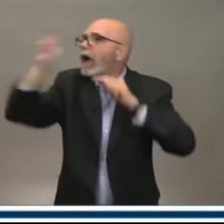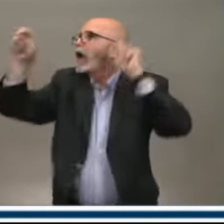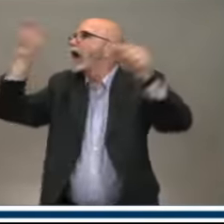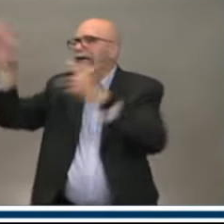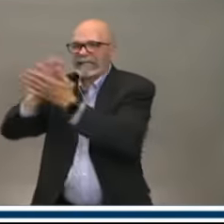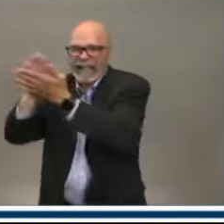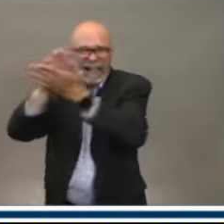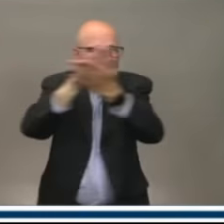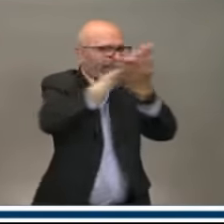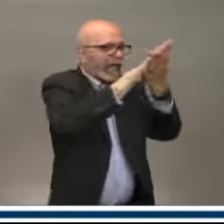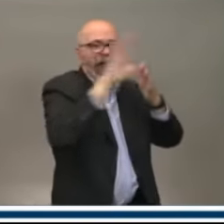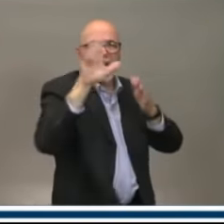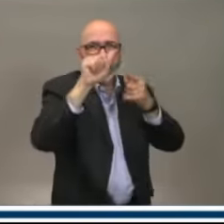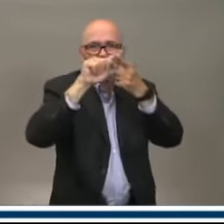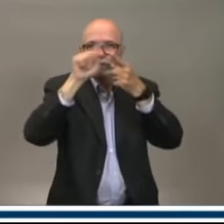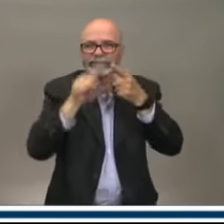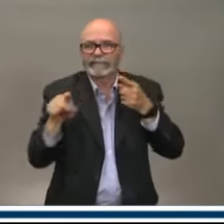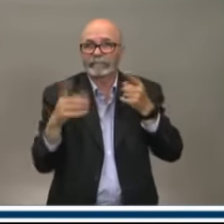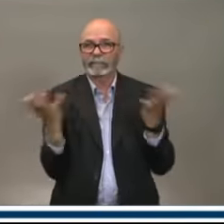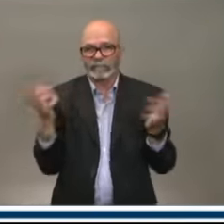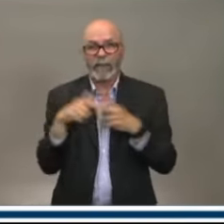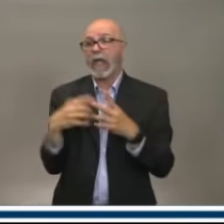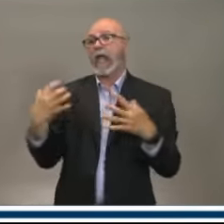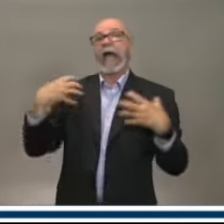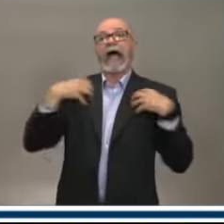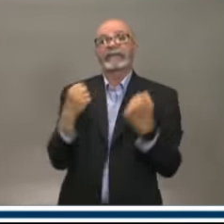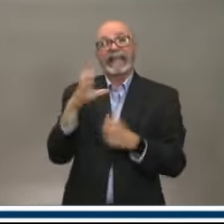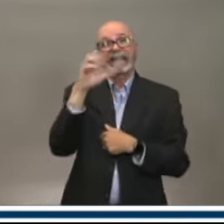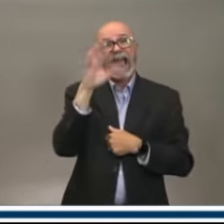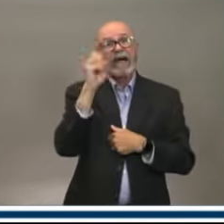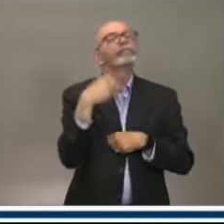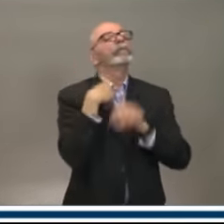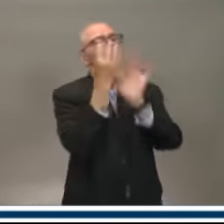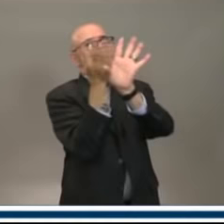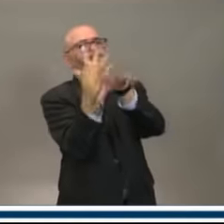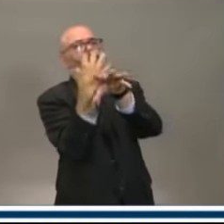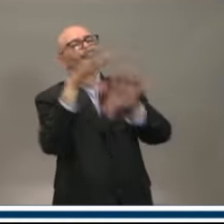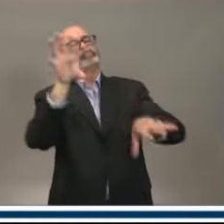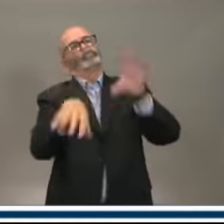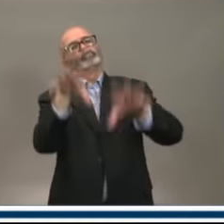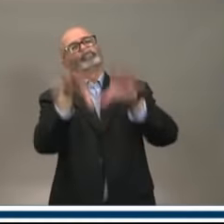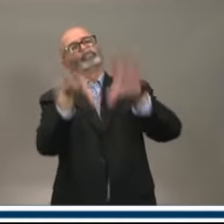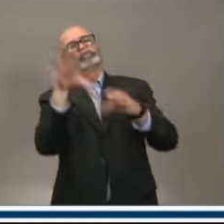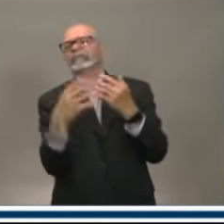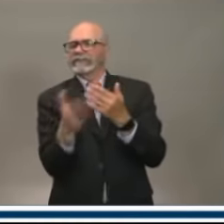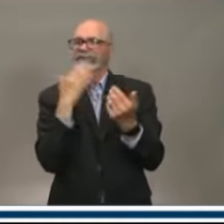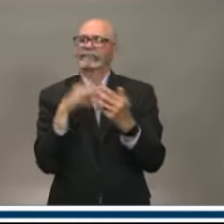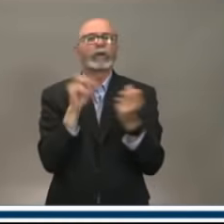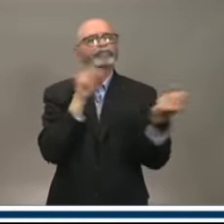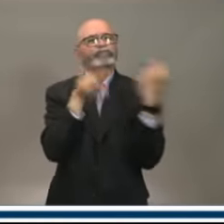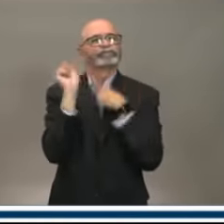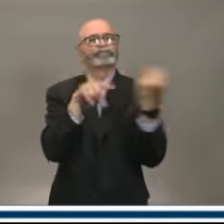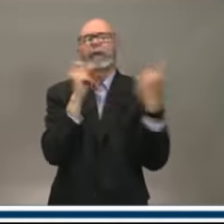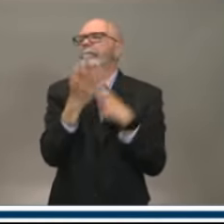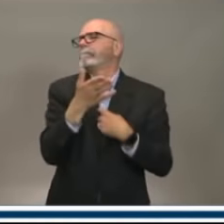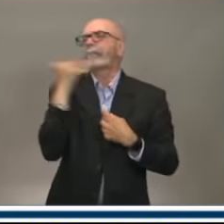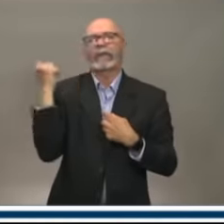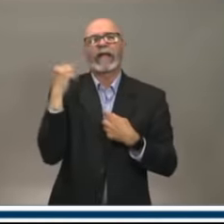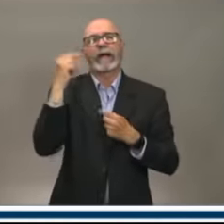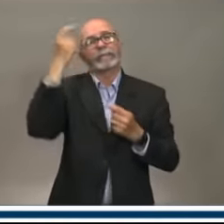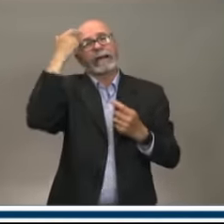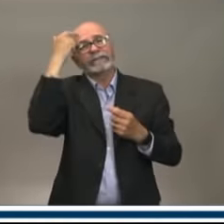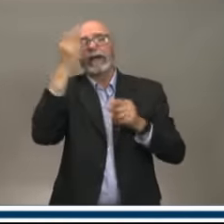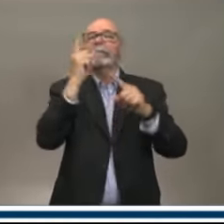virtually. Some of those things that we need to continue for a long period of time that helps keep people apart, even while